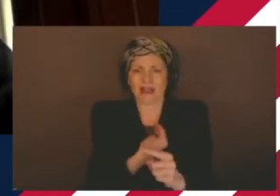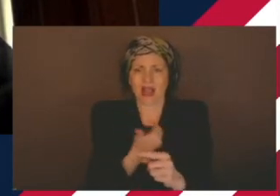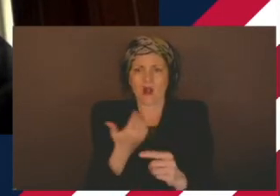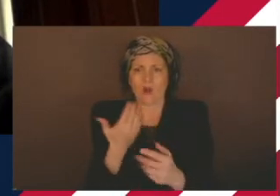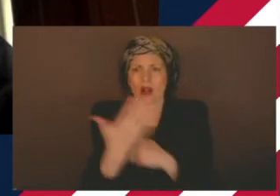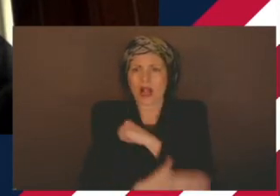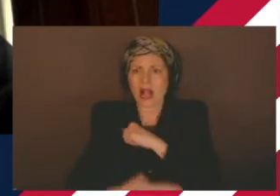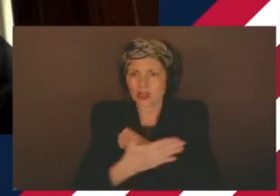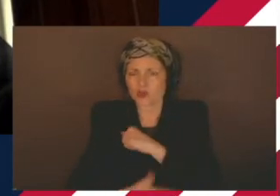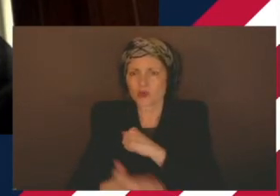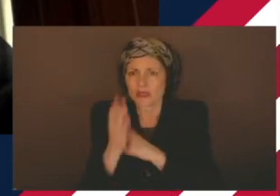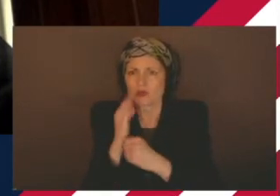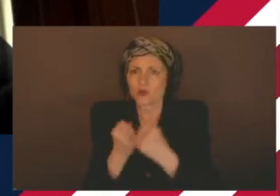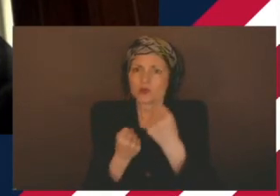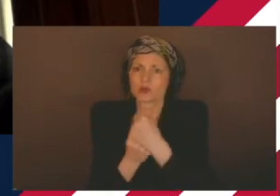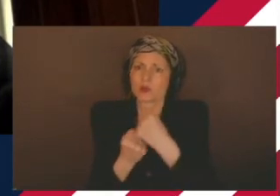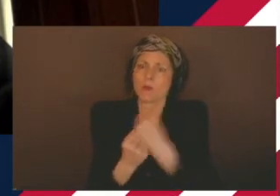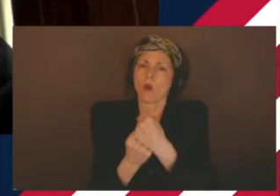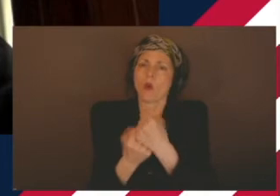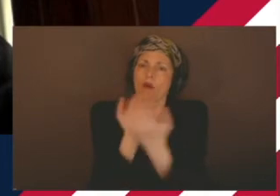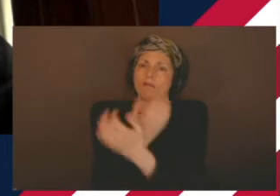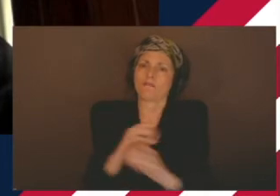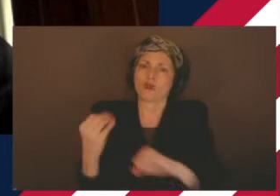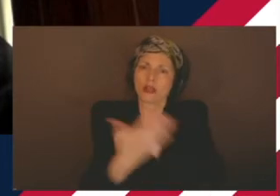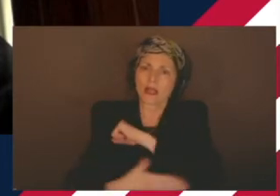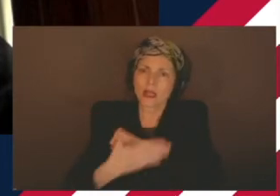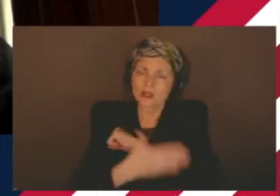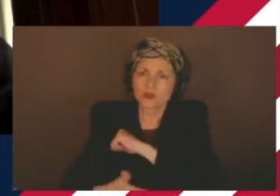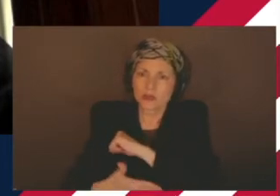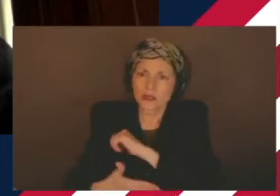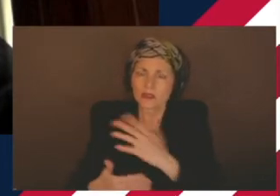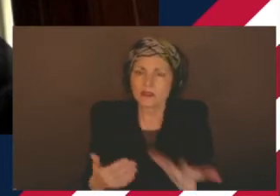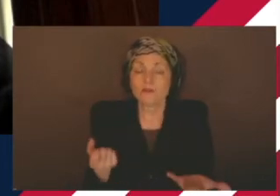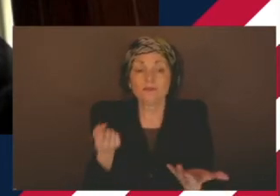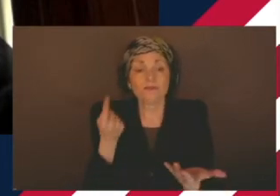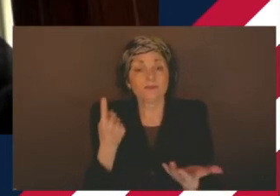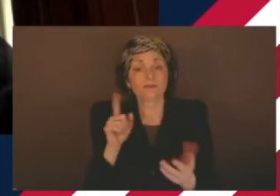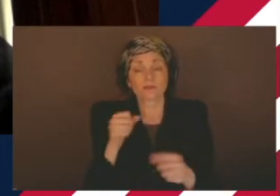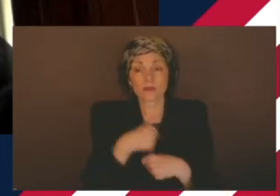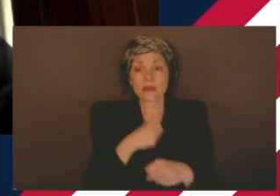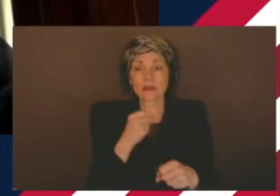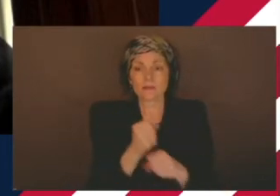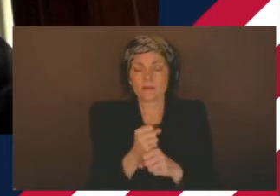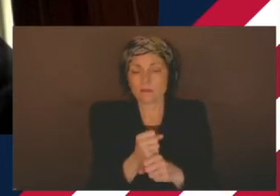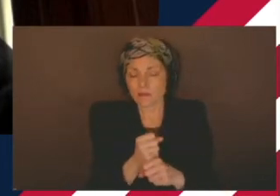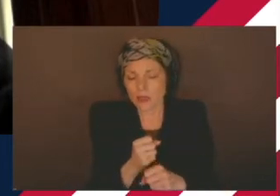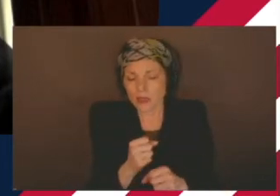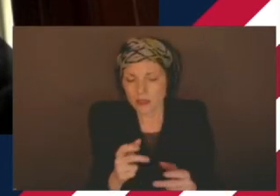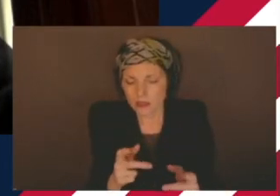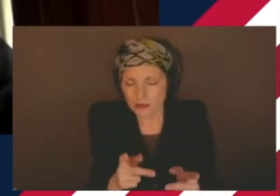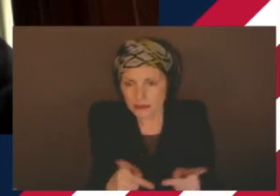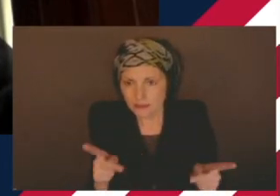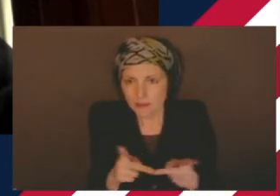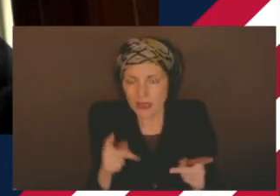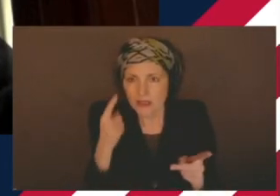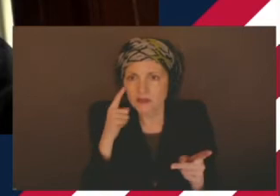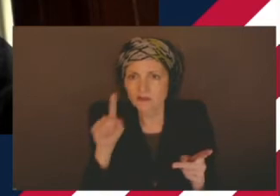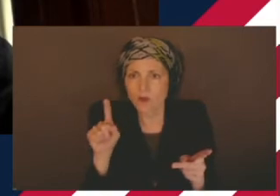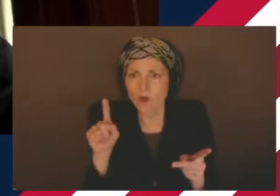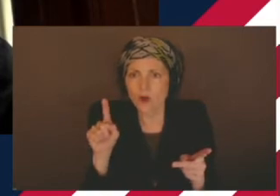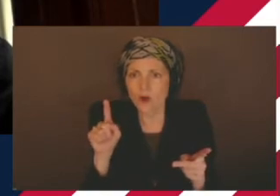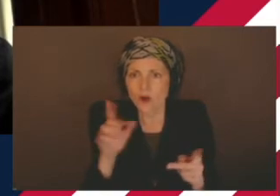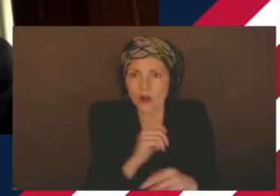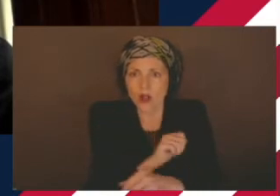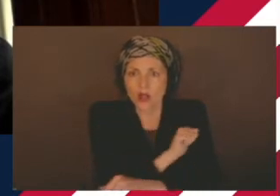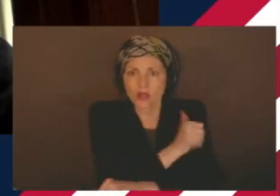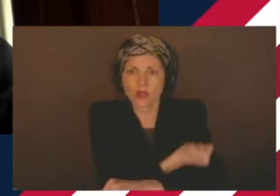United States global retreat under the Trump administration has created space for authoritarians. This is true not just in geographic terms, but